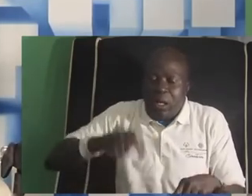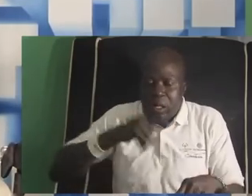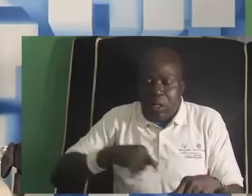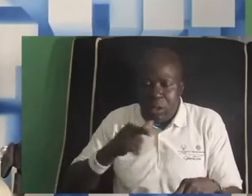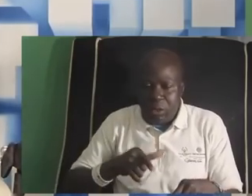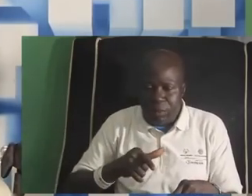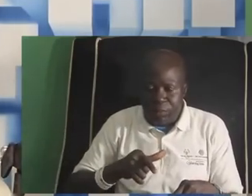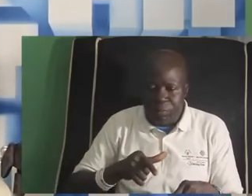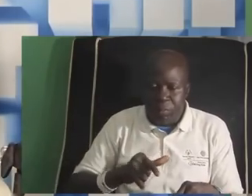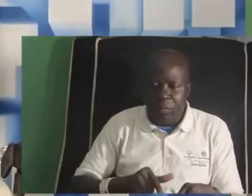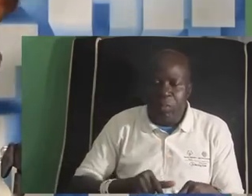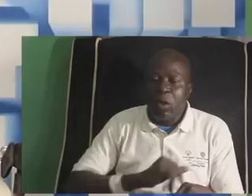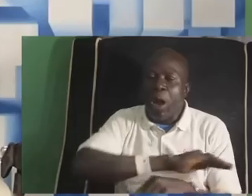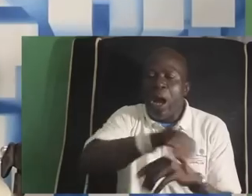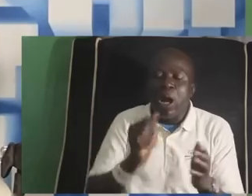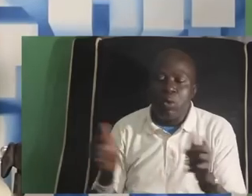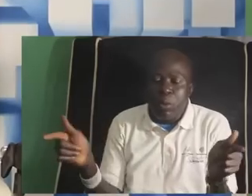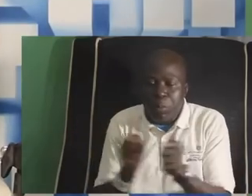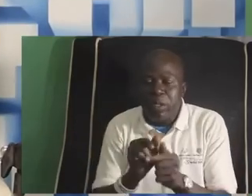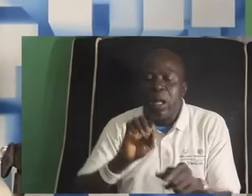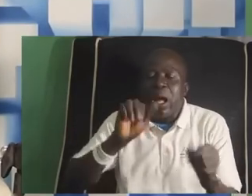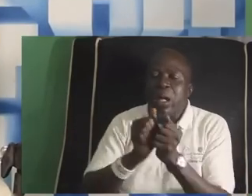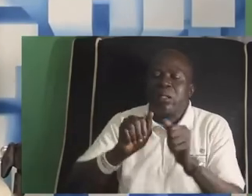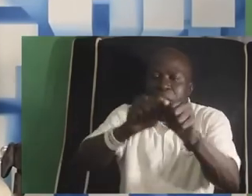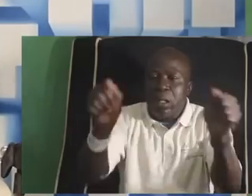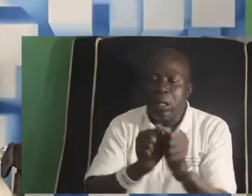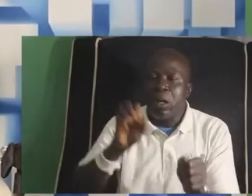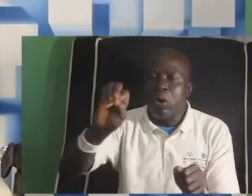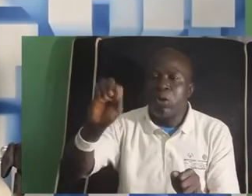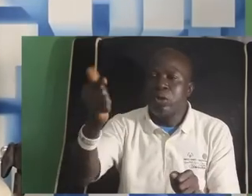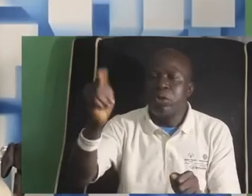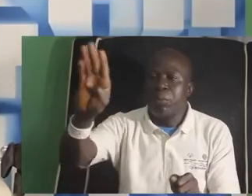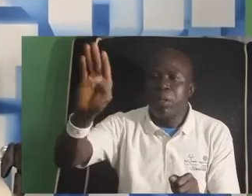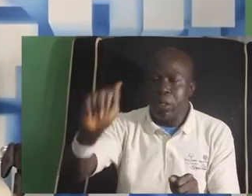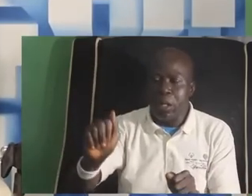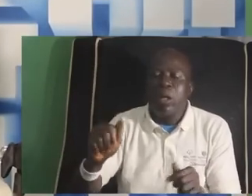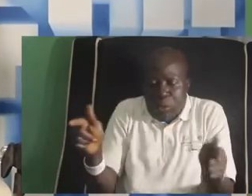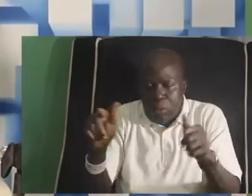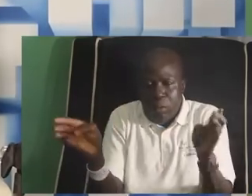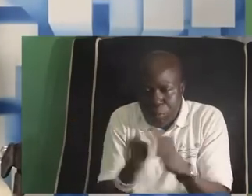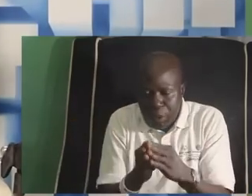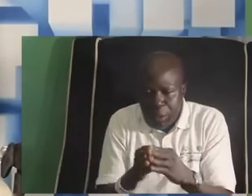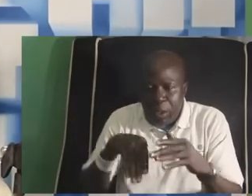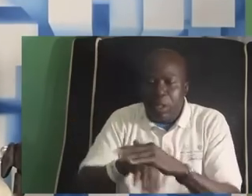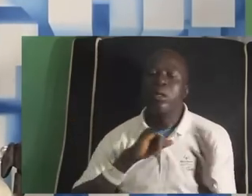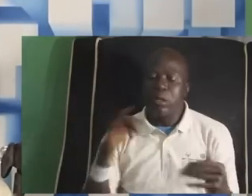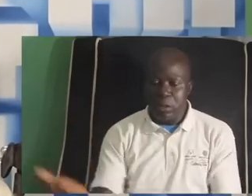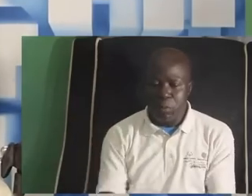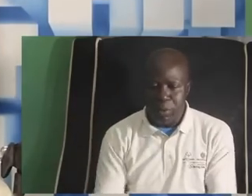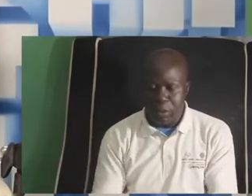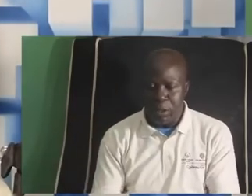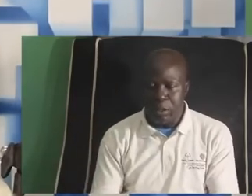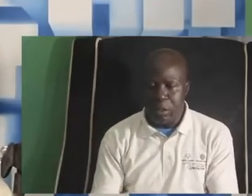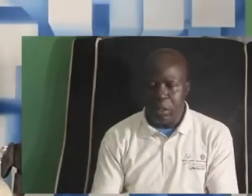be in Lagos. O ma ni agbara. O gba leti pade mi. You come and meet me as yes, Ogba. Yes. Let's pardon me. Need his presence. Let him pardon me. In